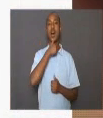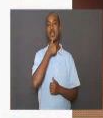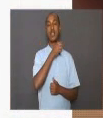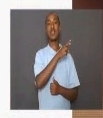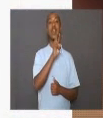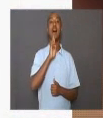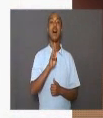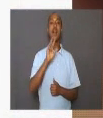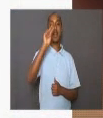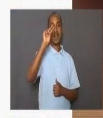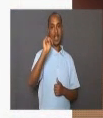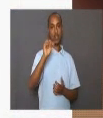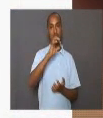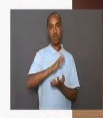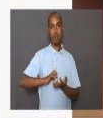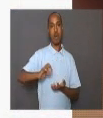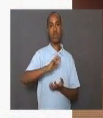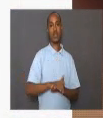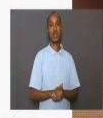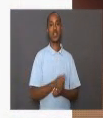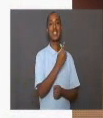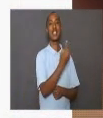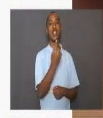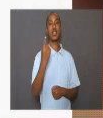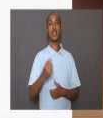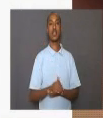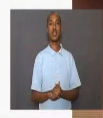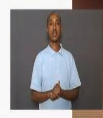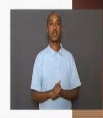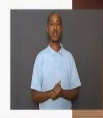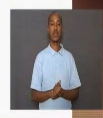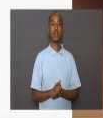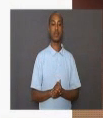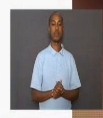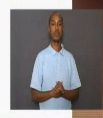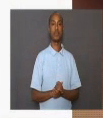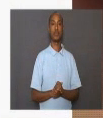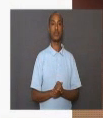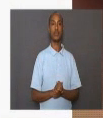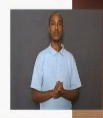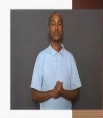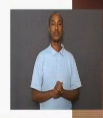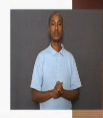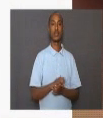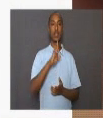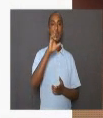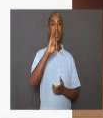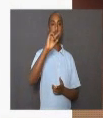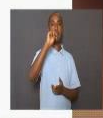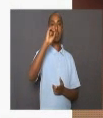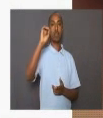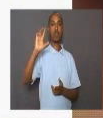There are nitrogen compounds, such as cadmium nitrate, lithium